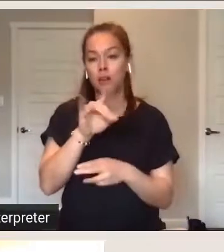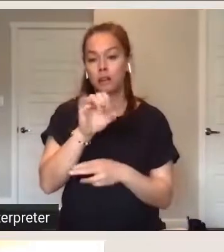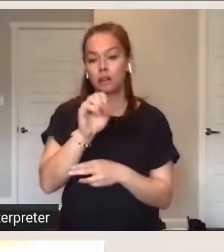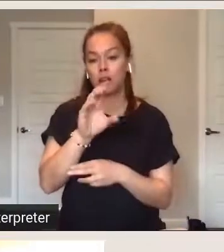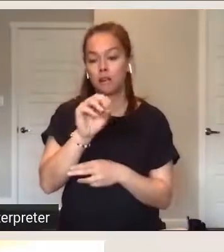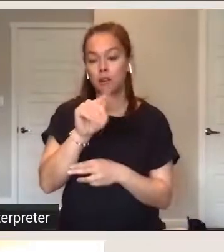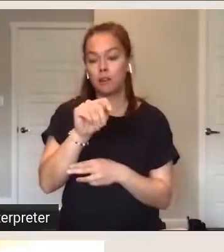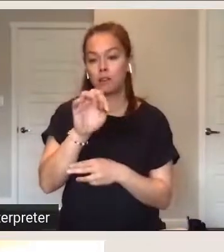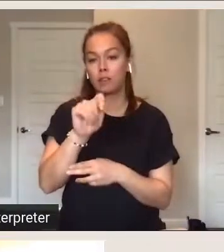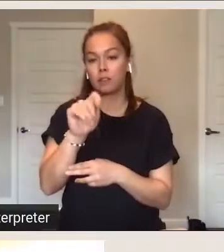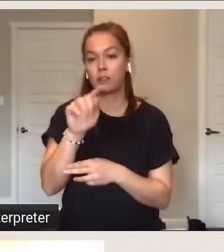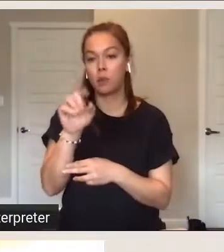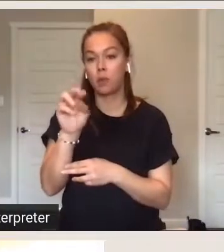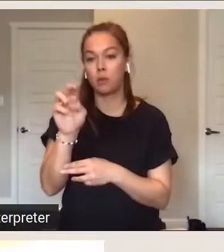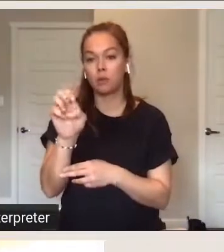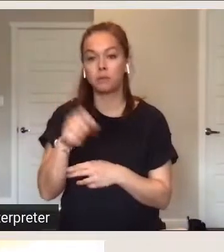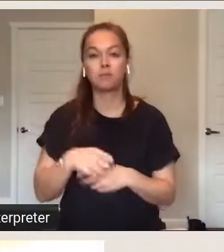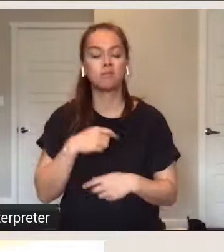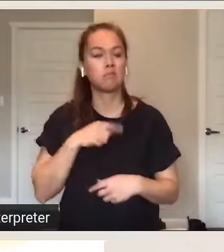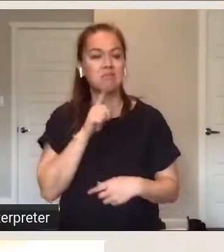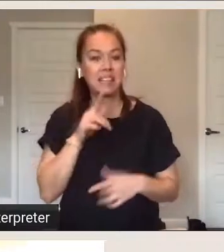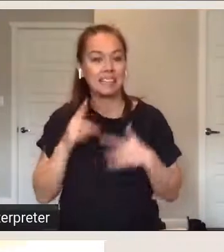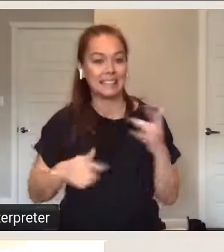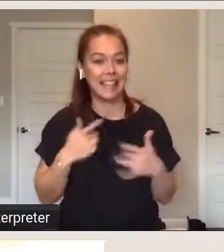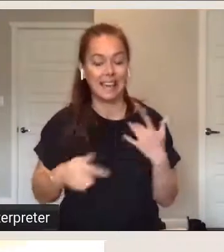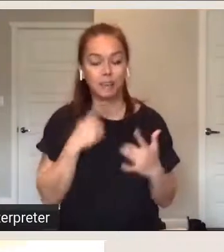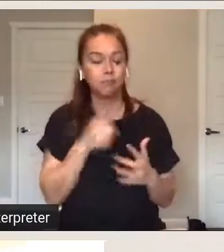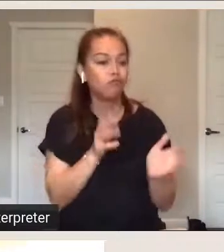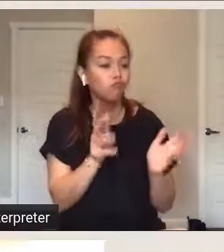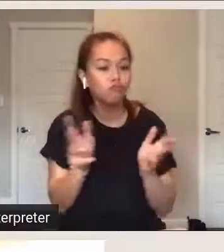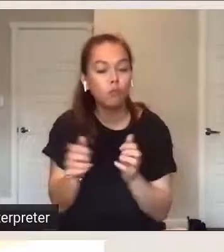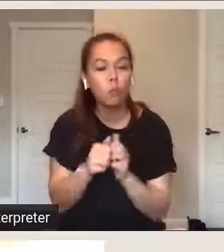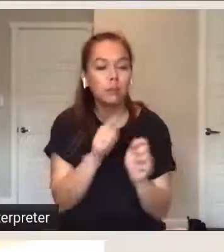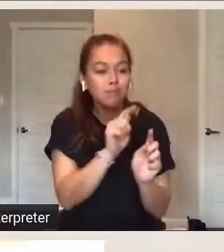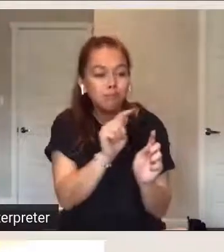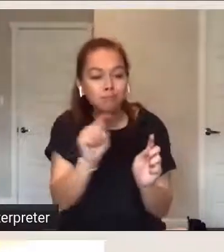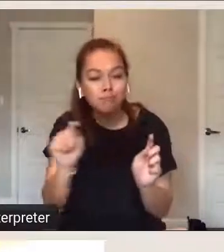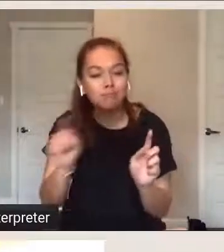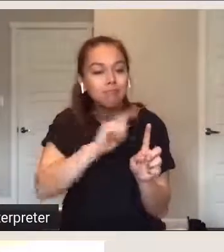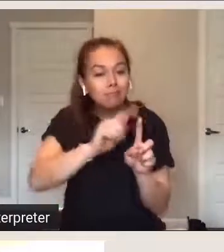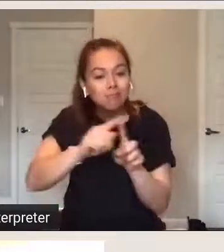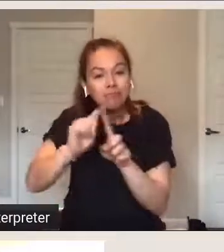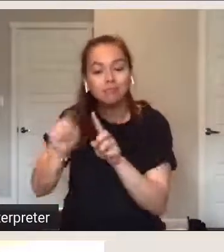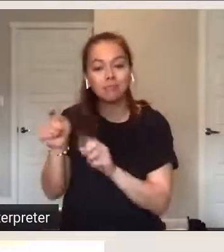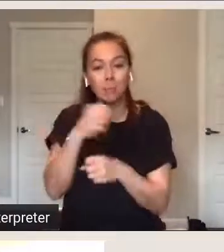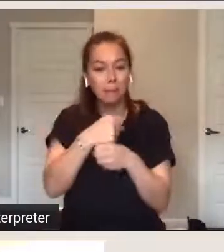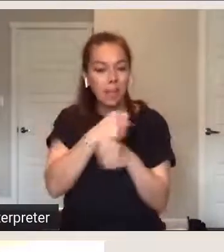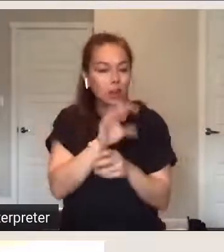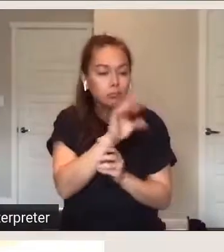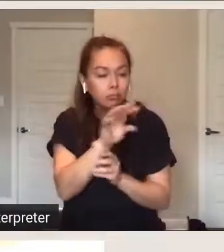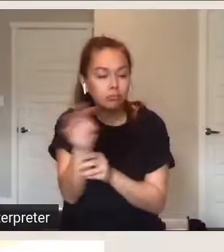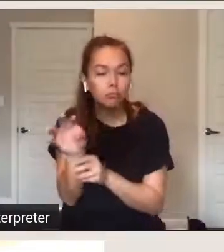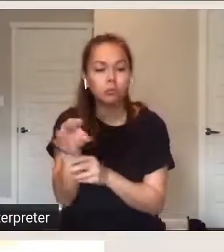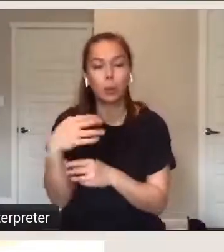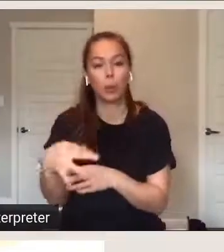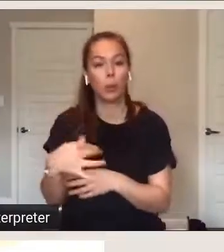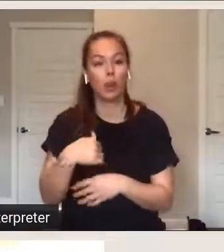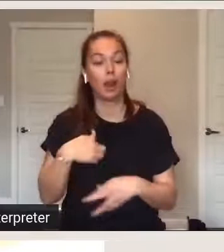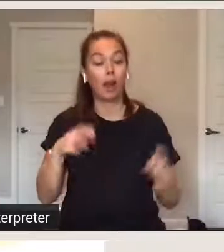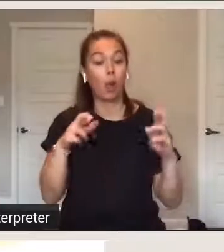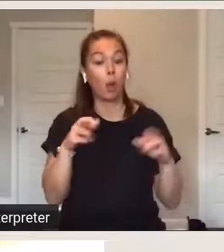talented filmmakers in this program, and I hope you enjoyed the films or get a chance to watch them after this